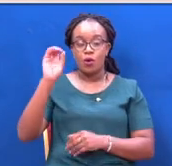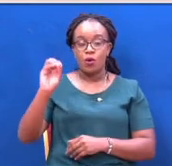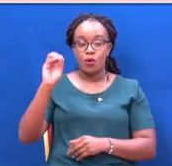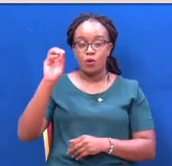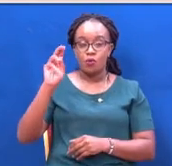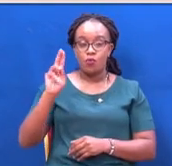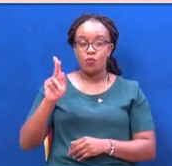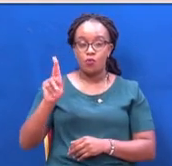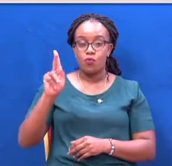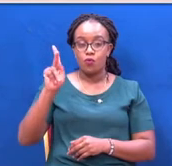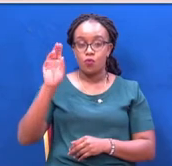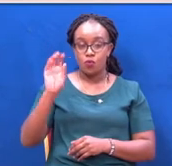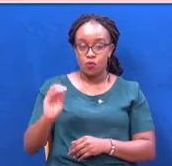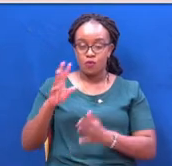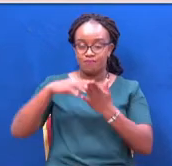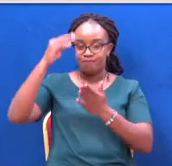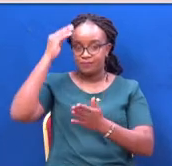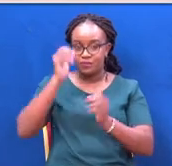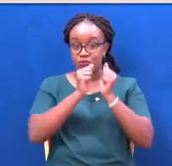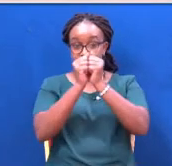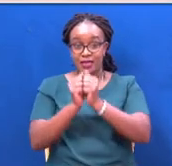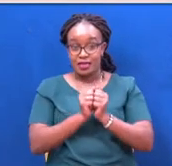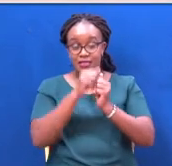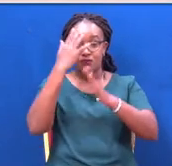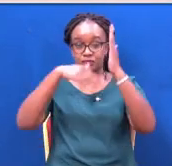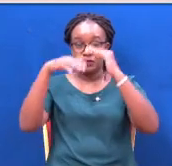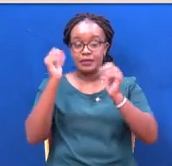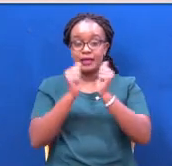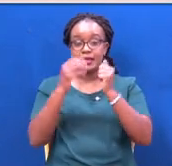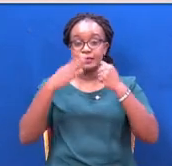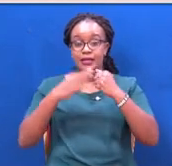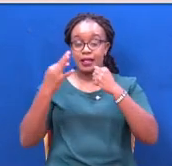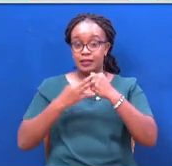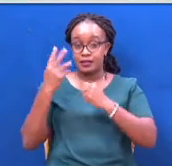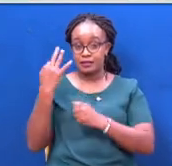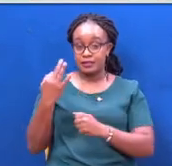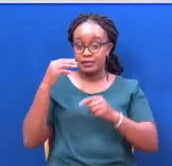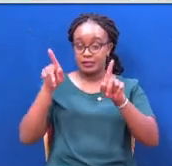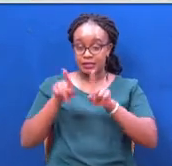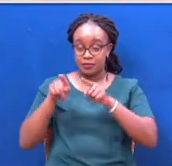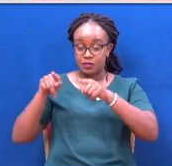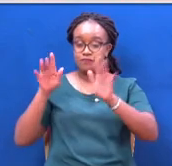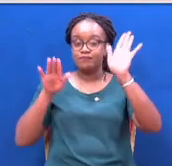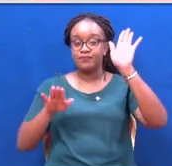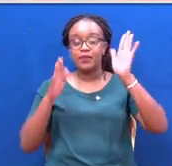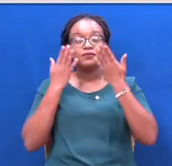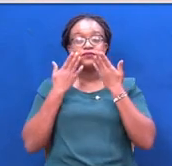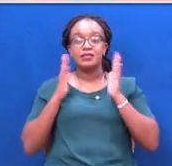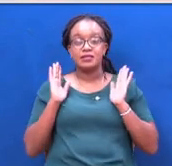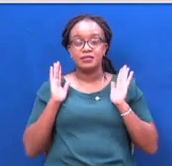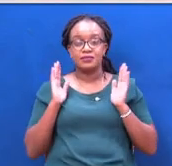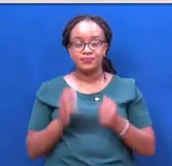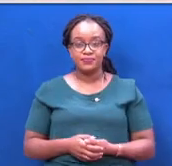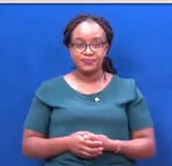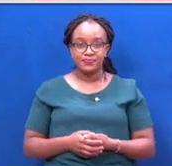Lady Justice Koome at the University of Nairobi in 1983, also took the oath of office. When we